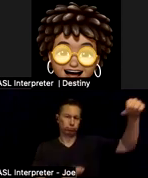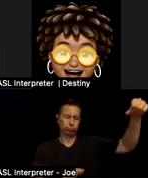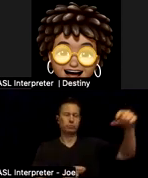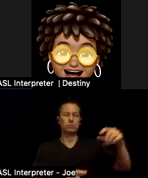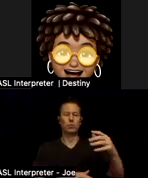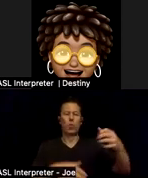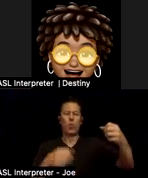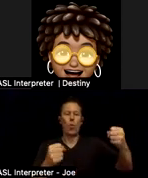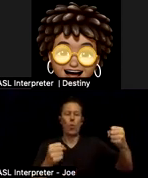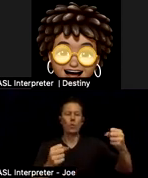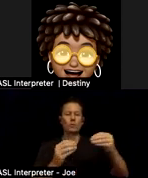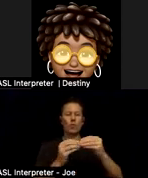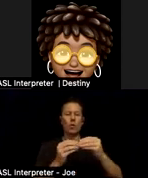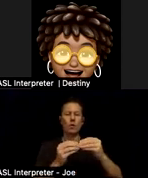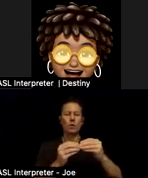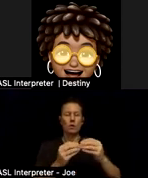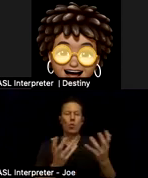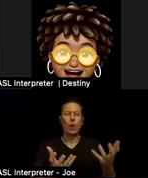capacity. And it's,